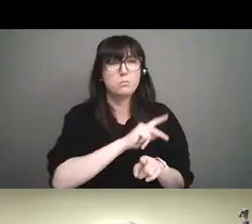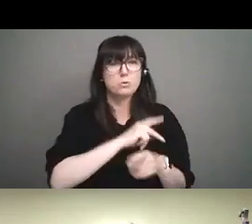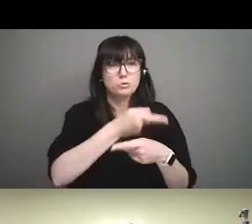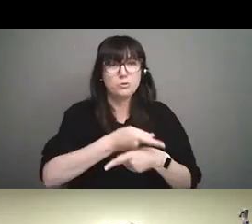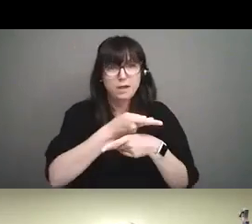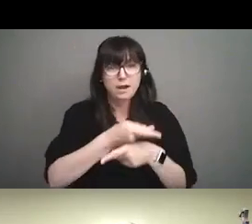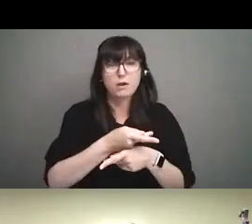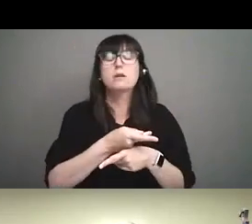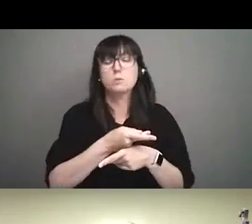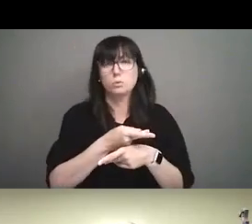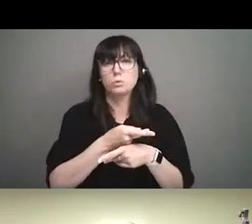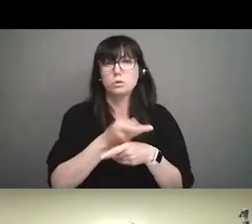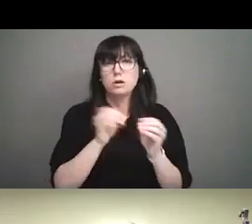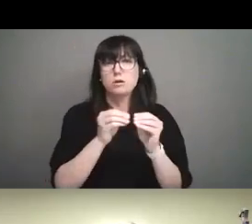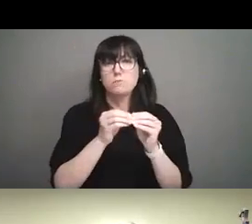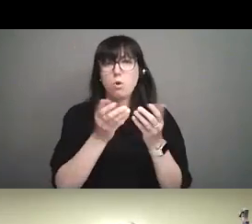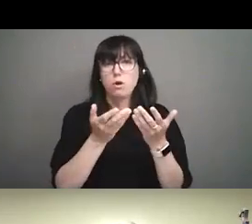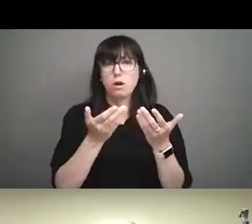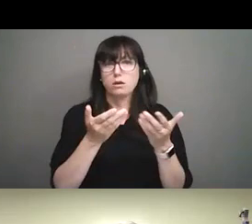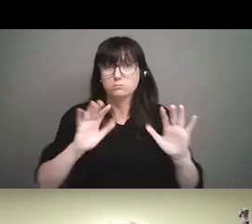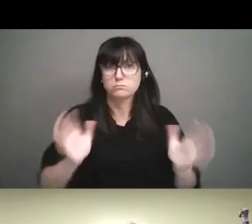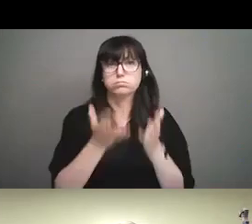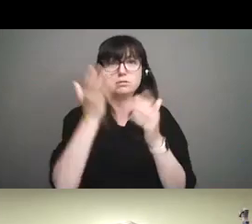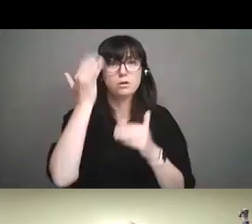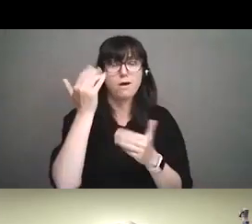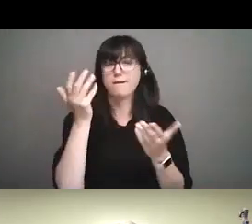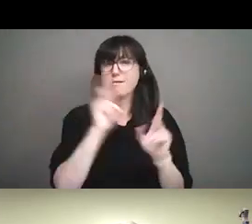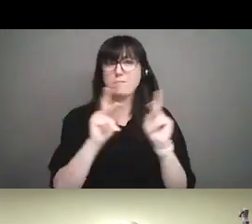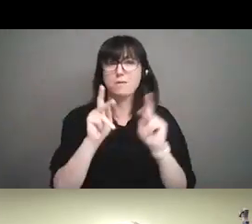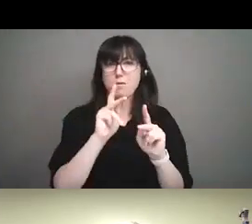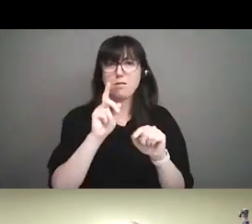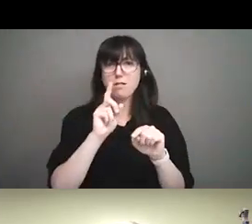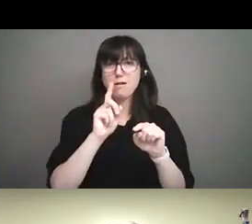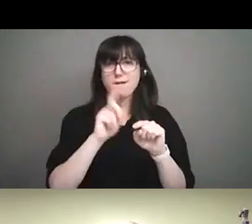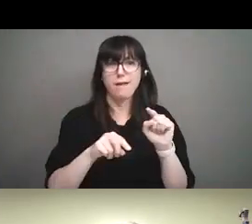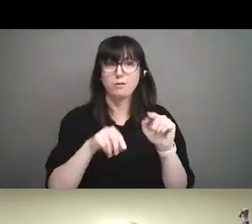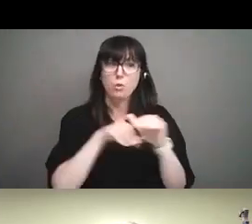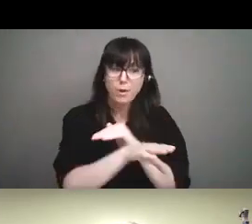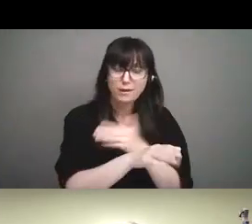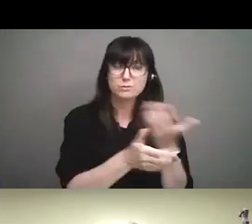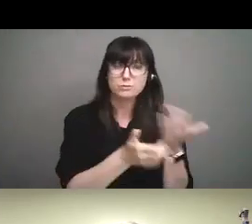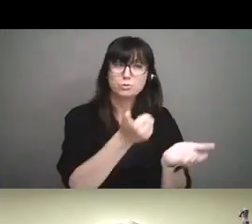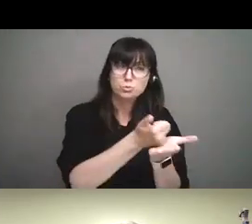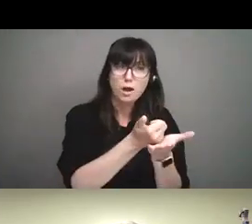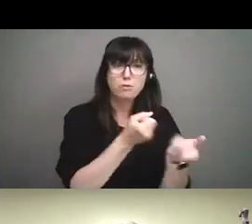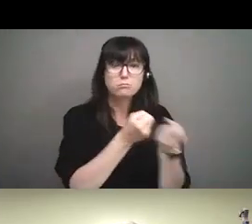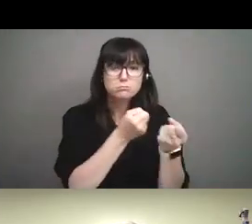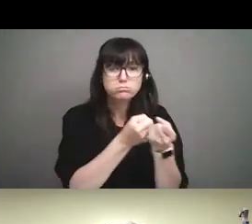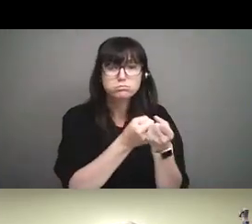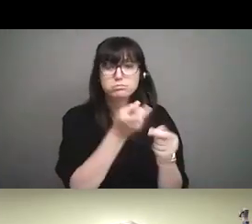increased because family members are not necessarily able to come in and help their older adult